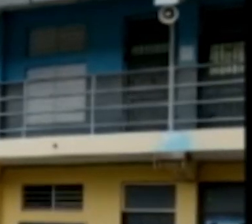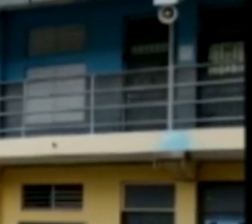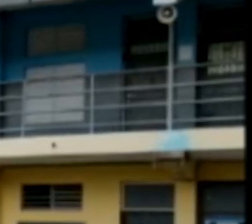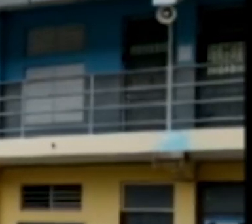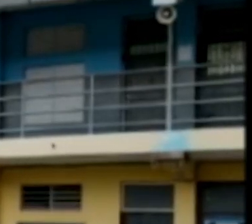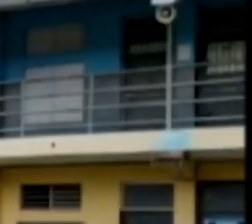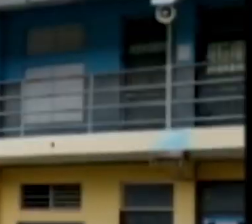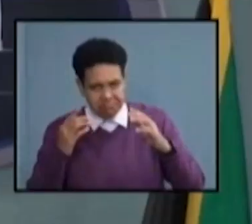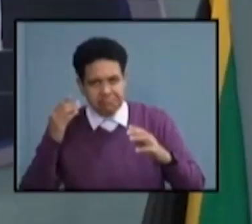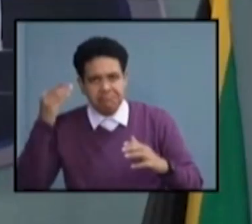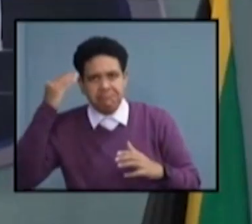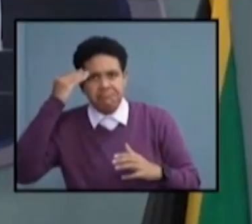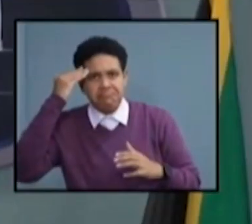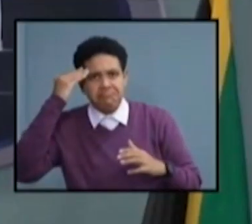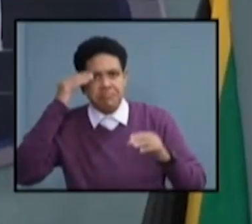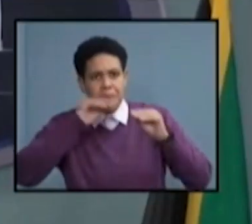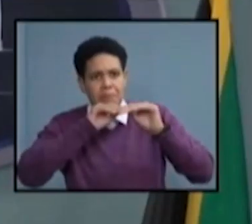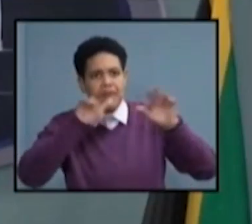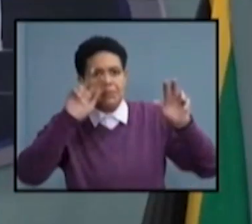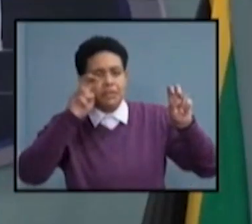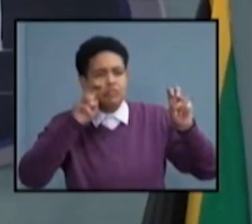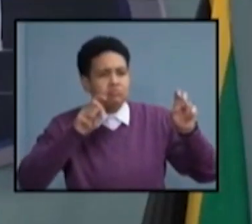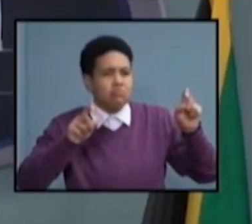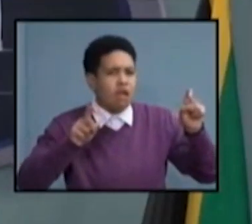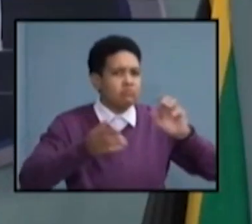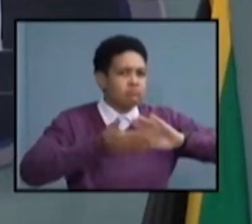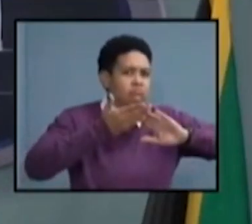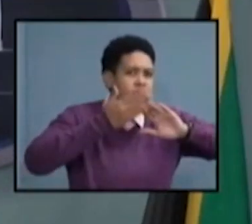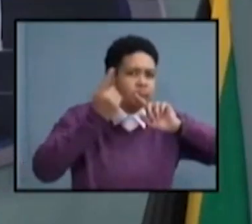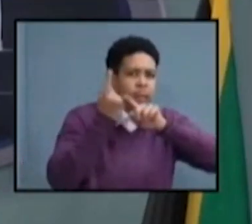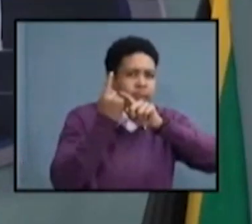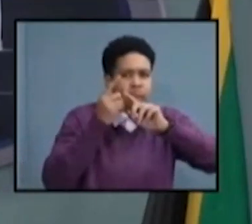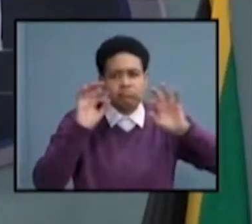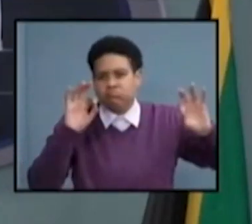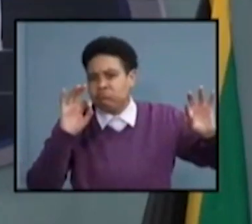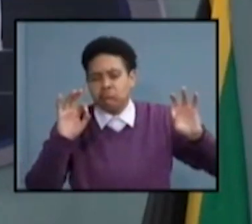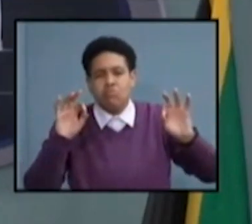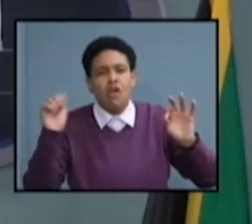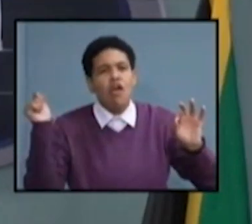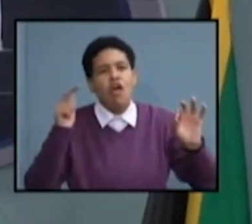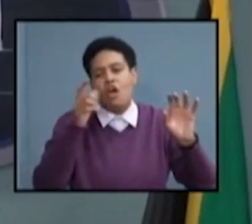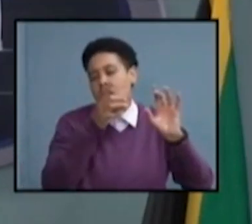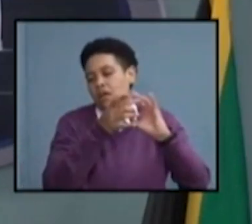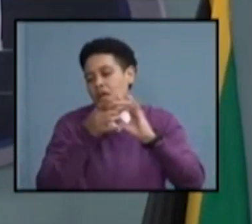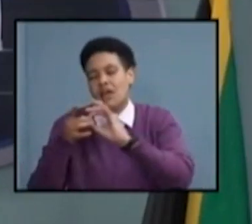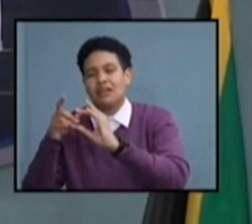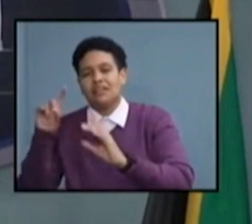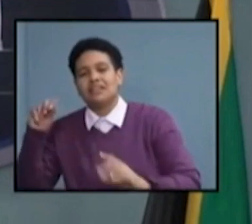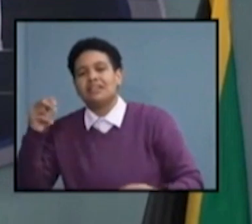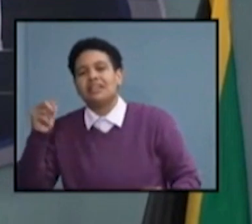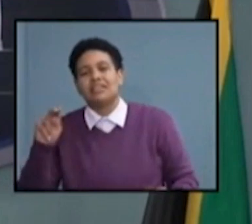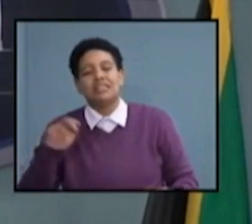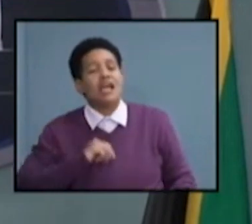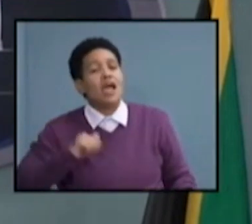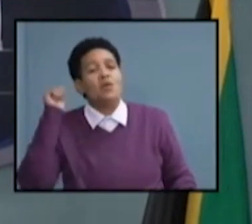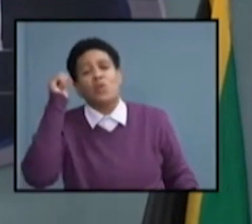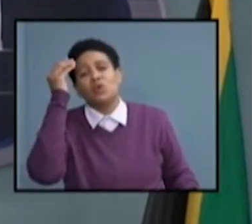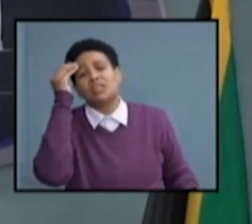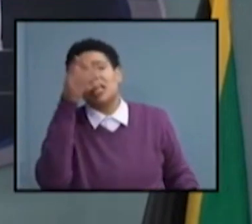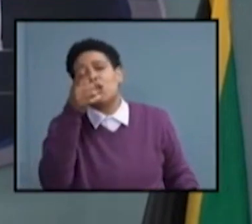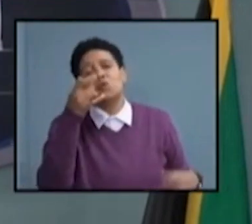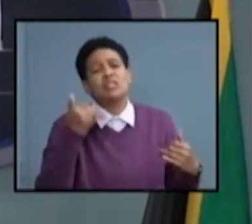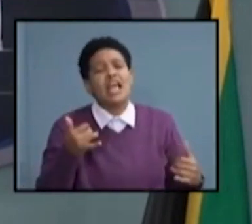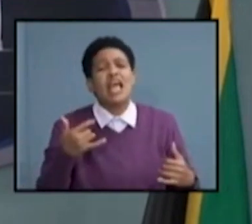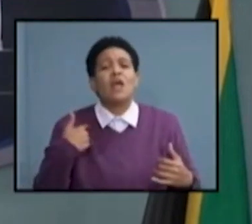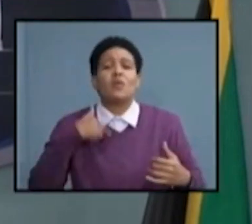classrooms be built? Prime Minister Andrew Holness was asked at a Jamaica House press conference on Tuesday. I'm not going to tell you today that